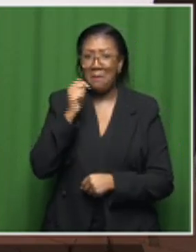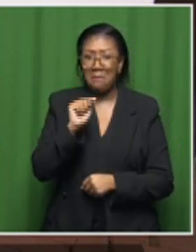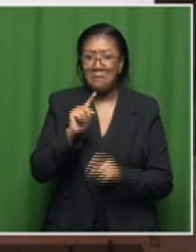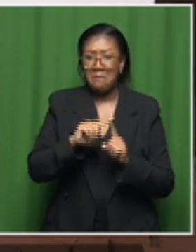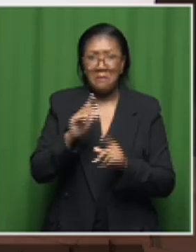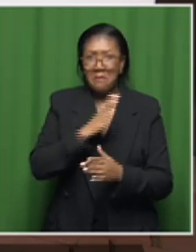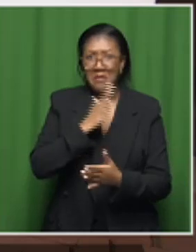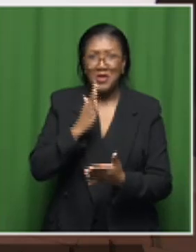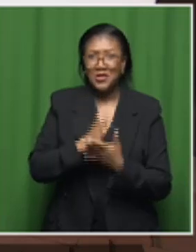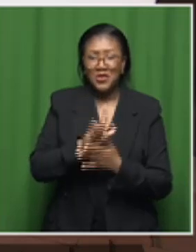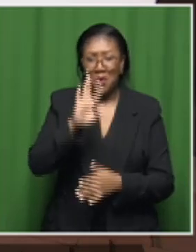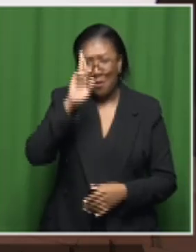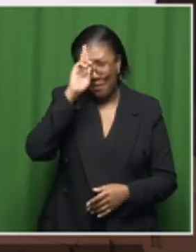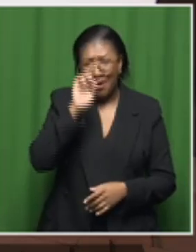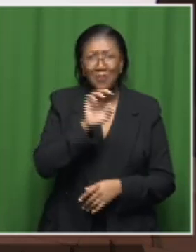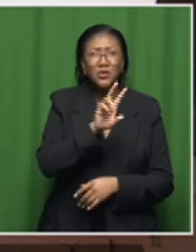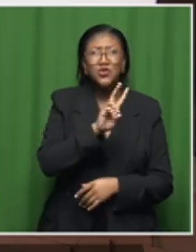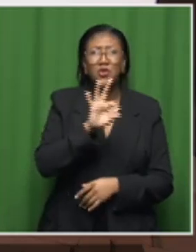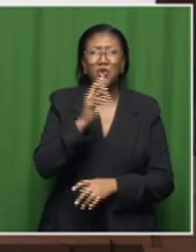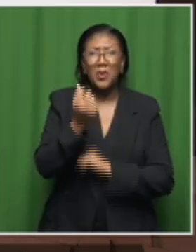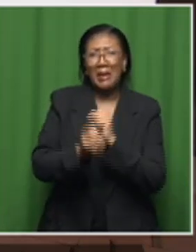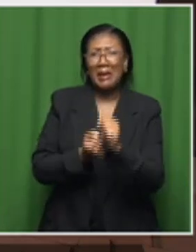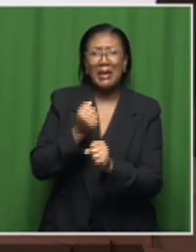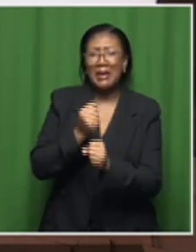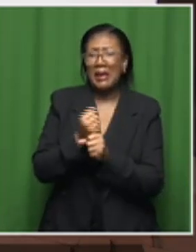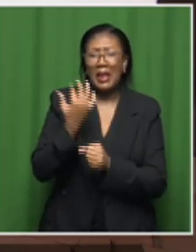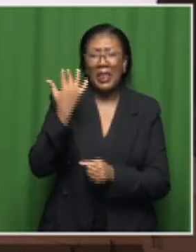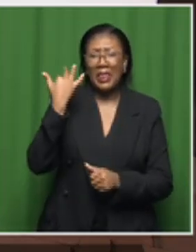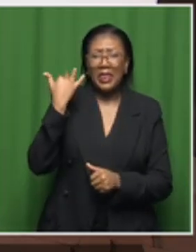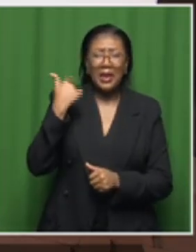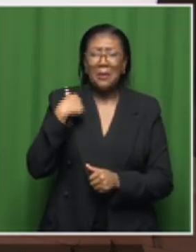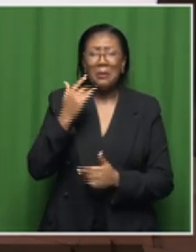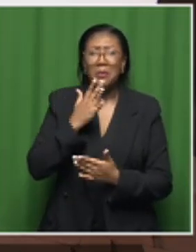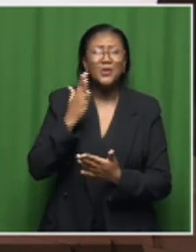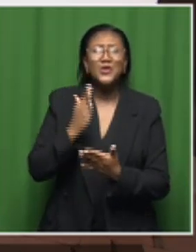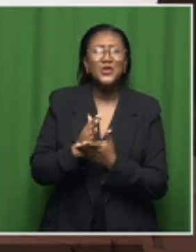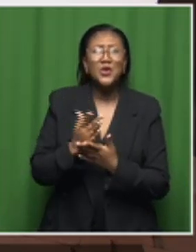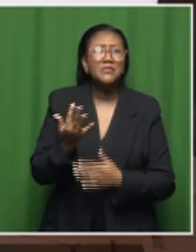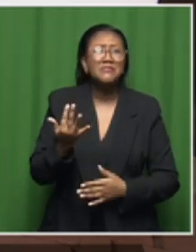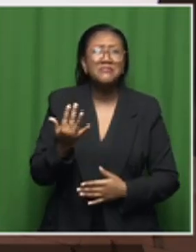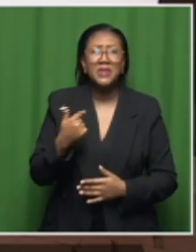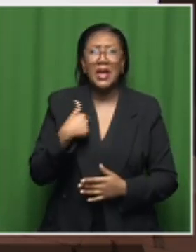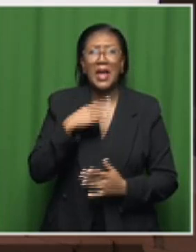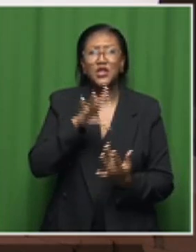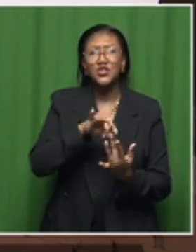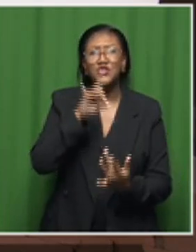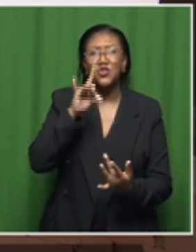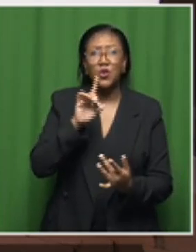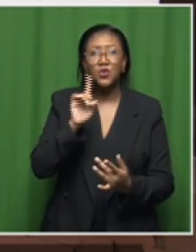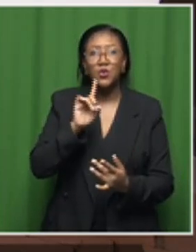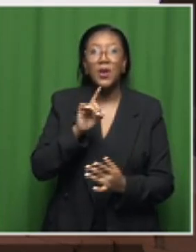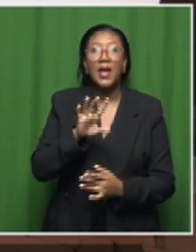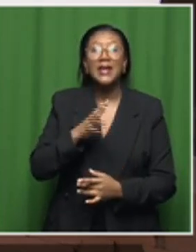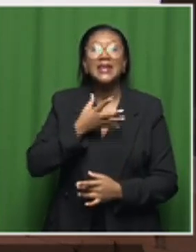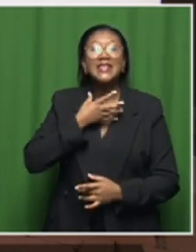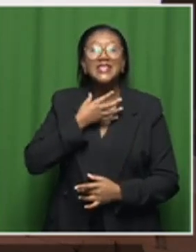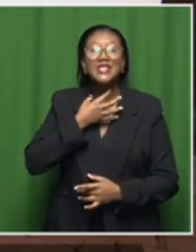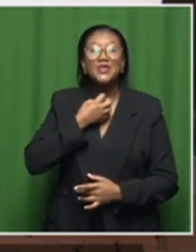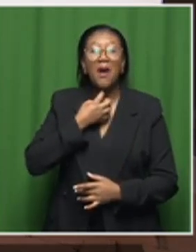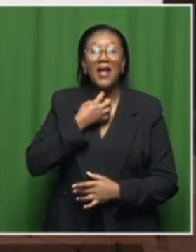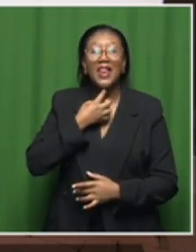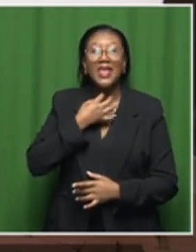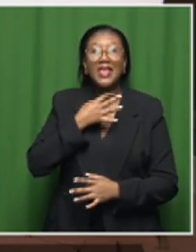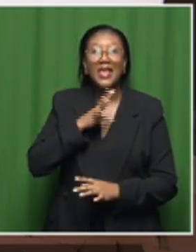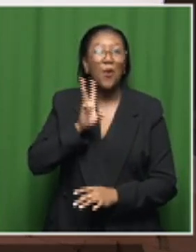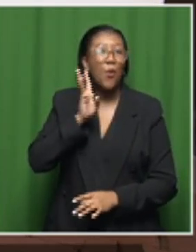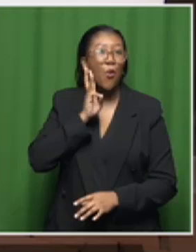about 2 or 3 years ago, I don't know, my time's all go into one. I chose something called sparkling water, not because I knew